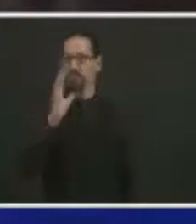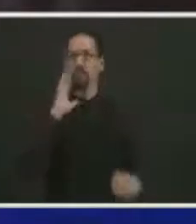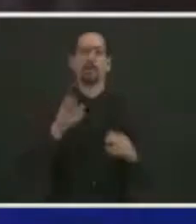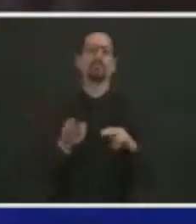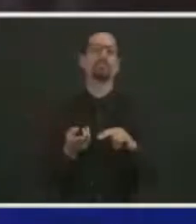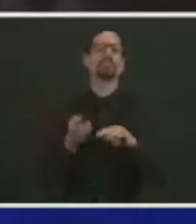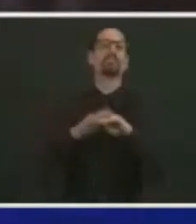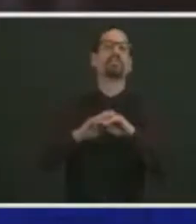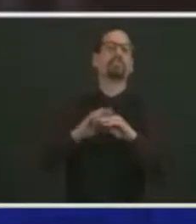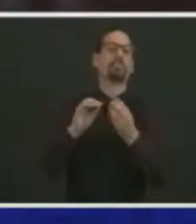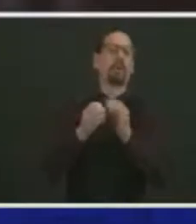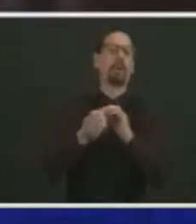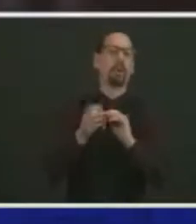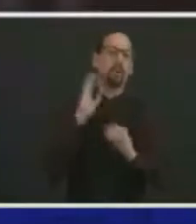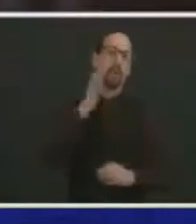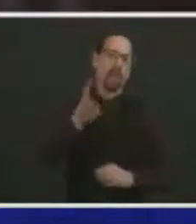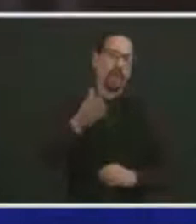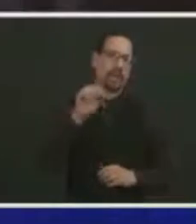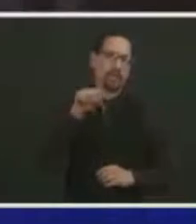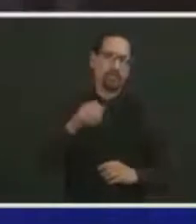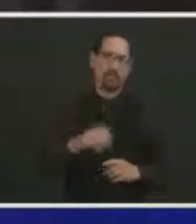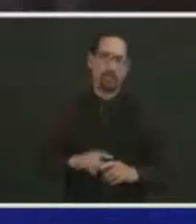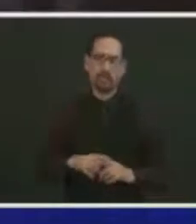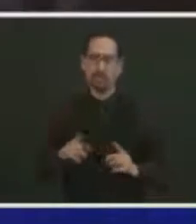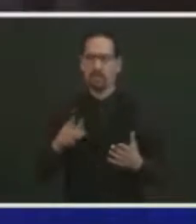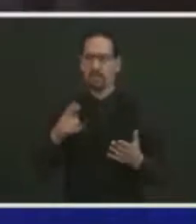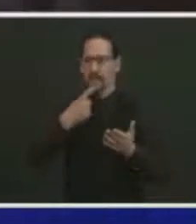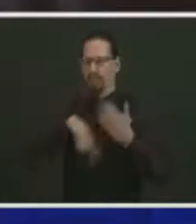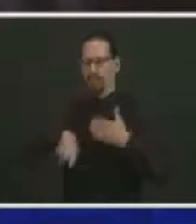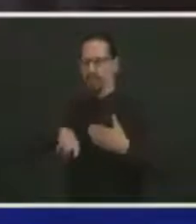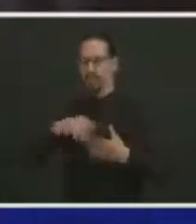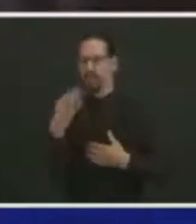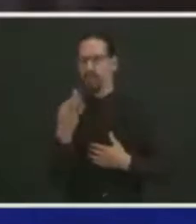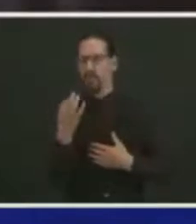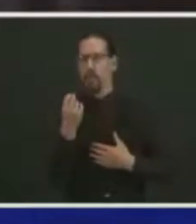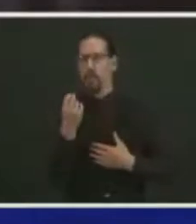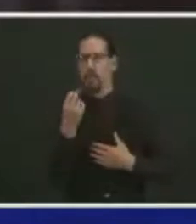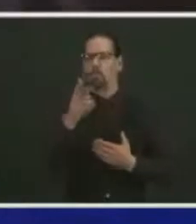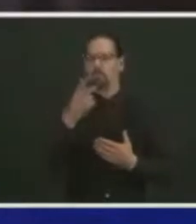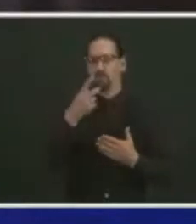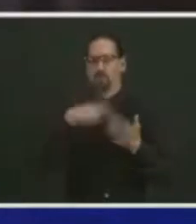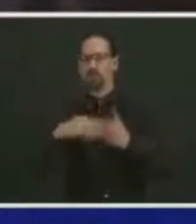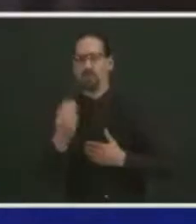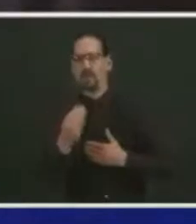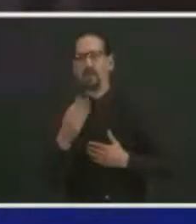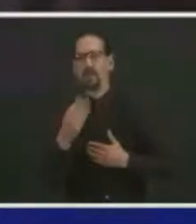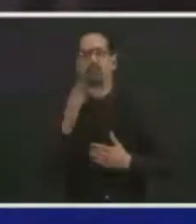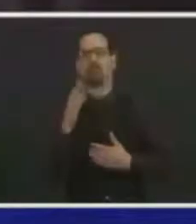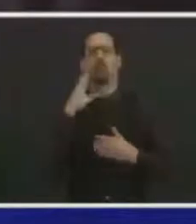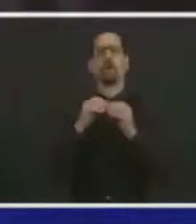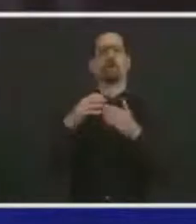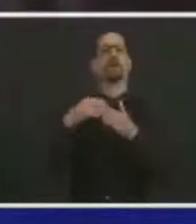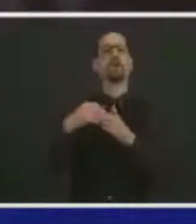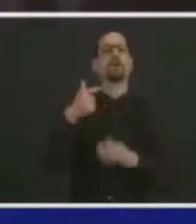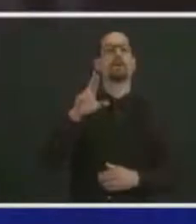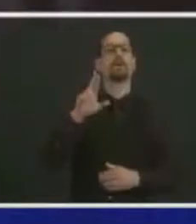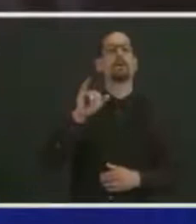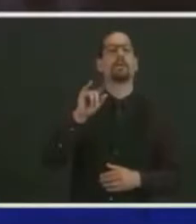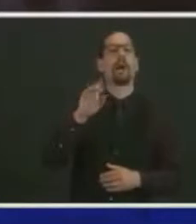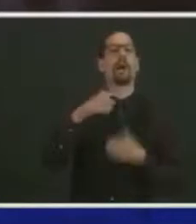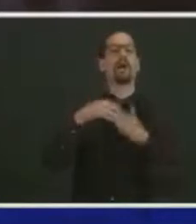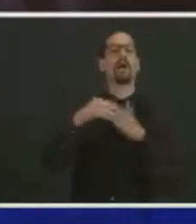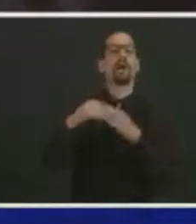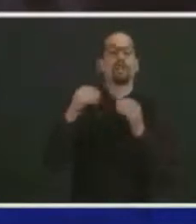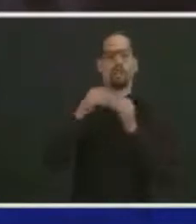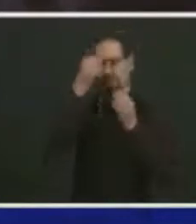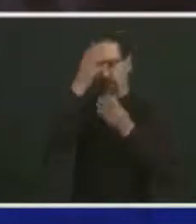can't remember if it's this Friday or next Monday, that I'll be providing more guidance. So if the short answer to these people is they're